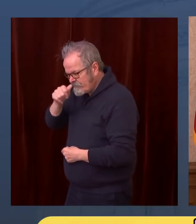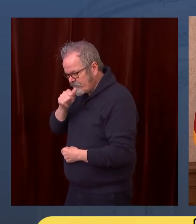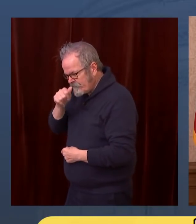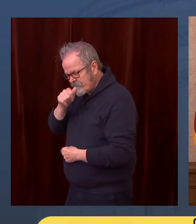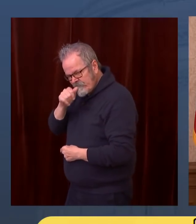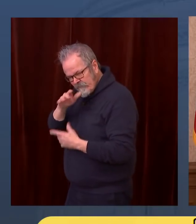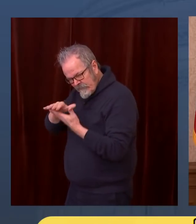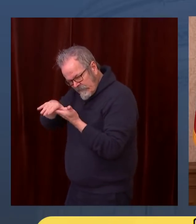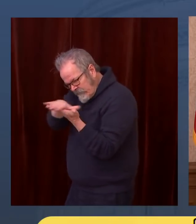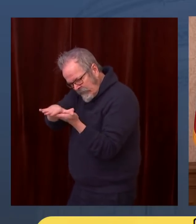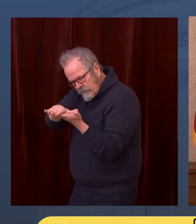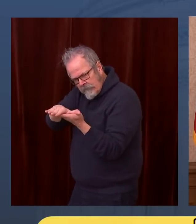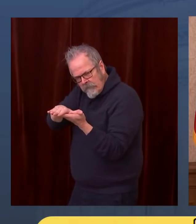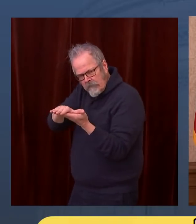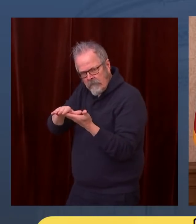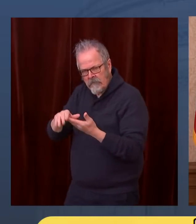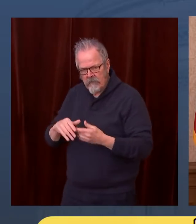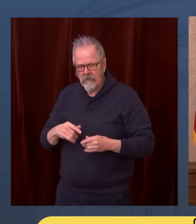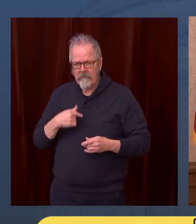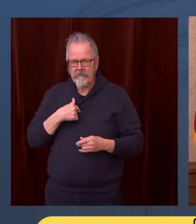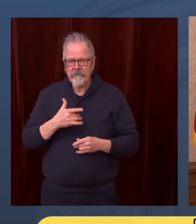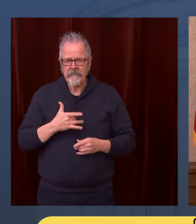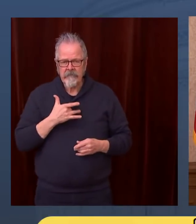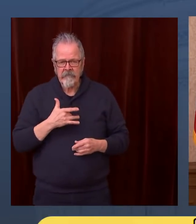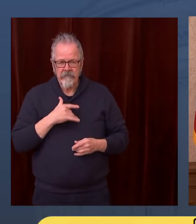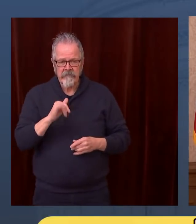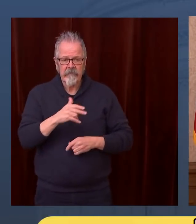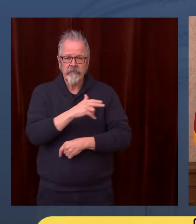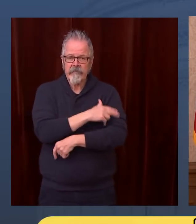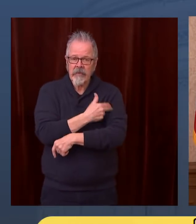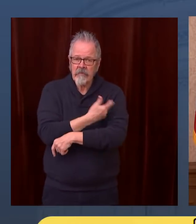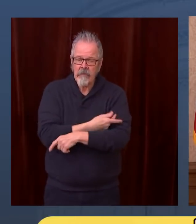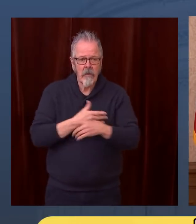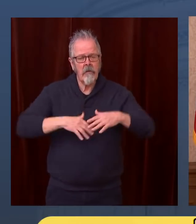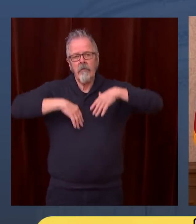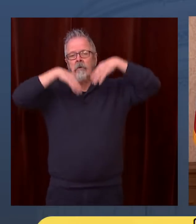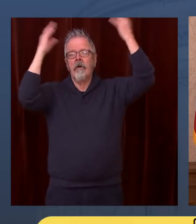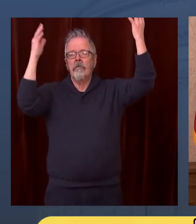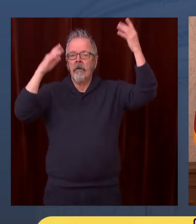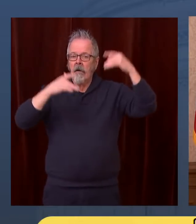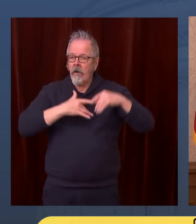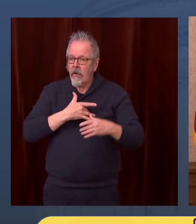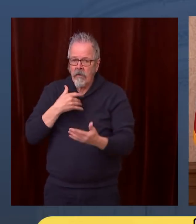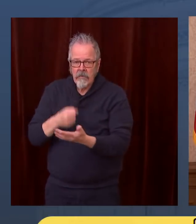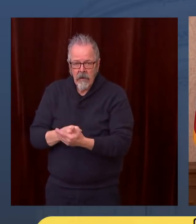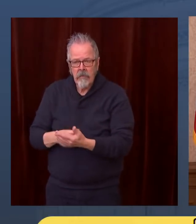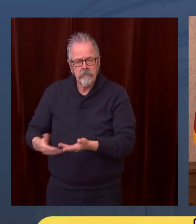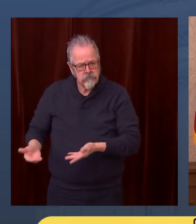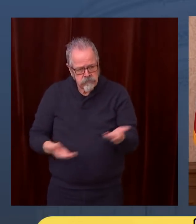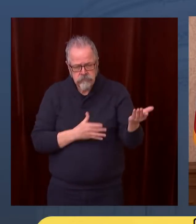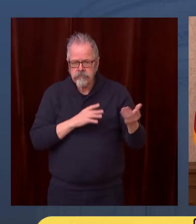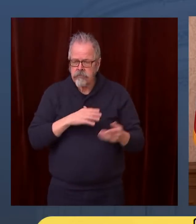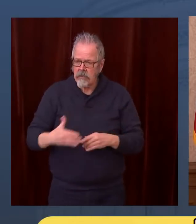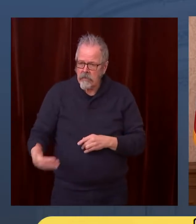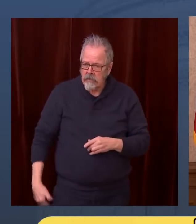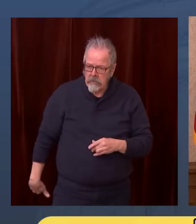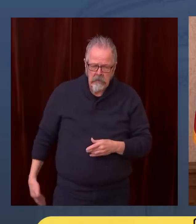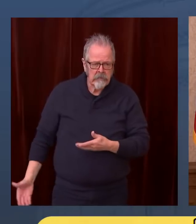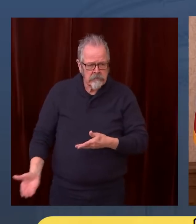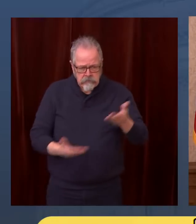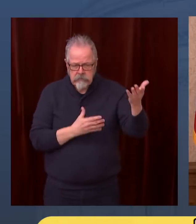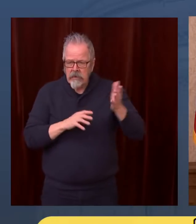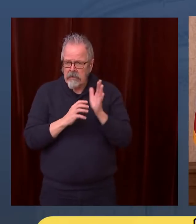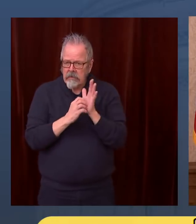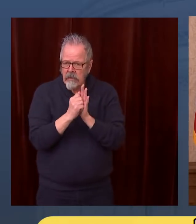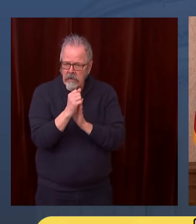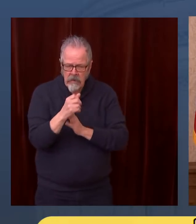our hospitals open. People who have a heart attack are going to be able to get treatment, and we will provide protection for our kids as